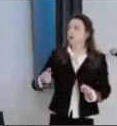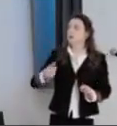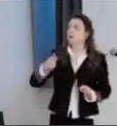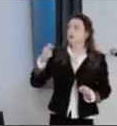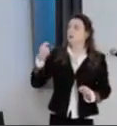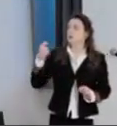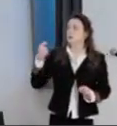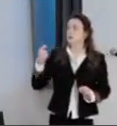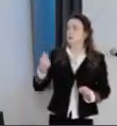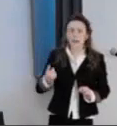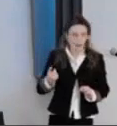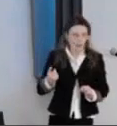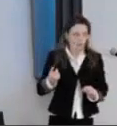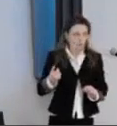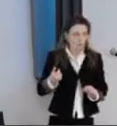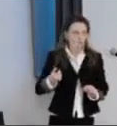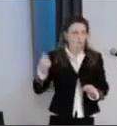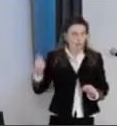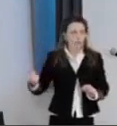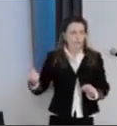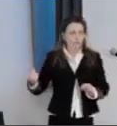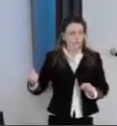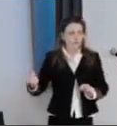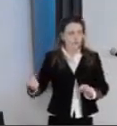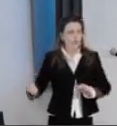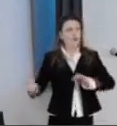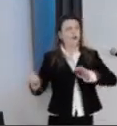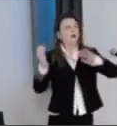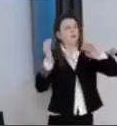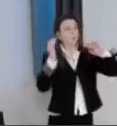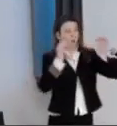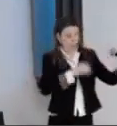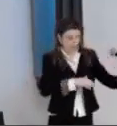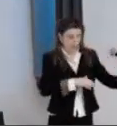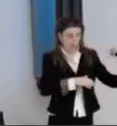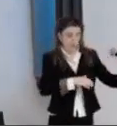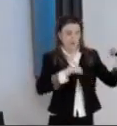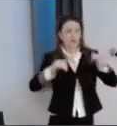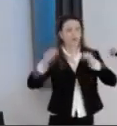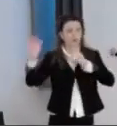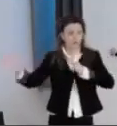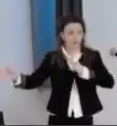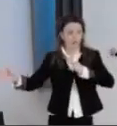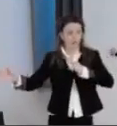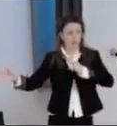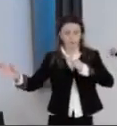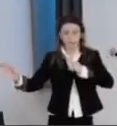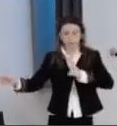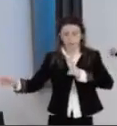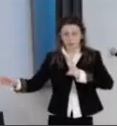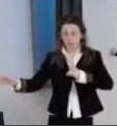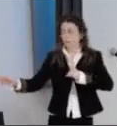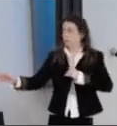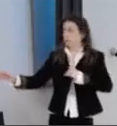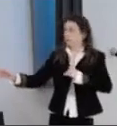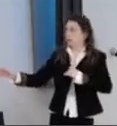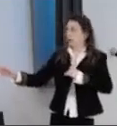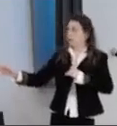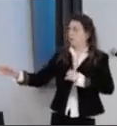facie case to be made for Zangul's thesis, both for inorganic and for organic